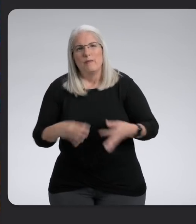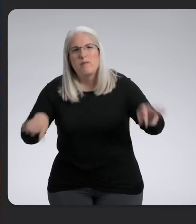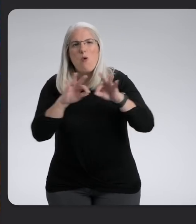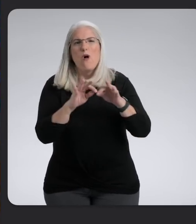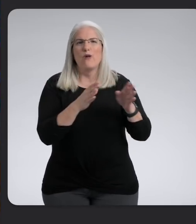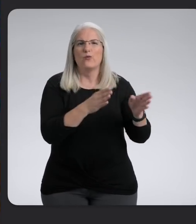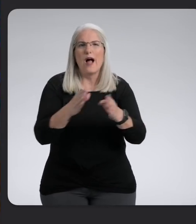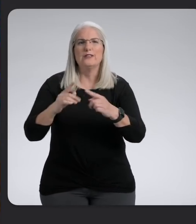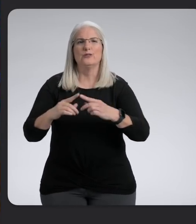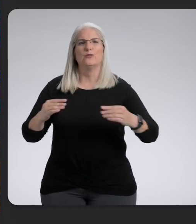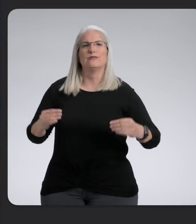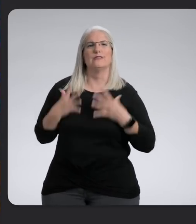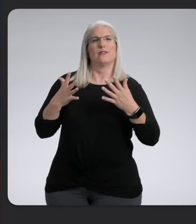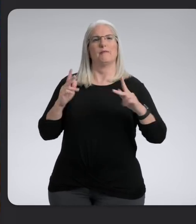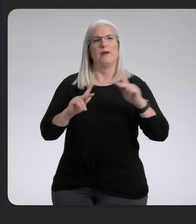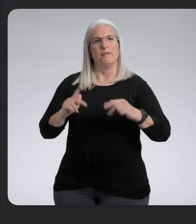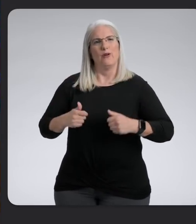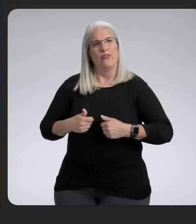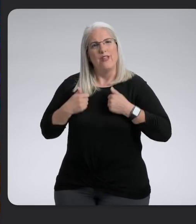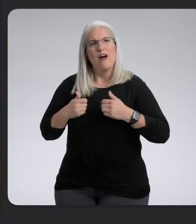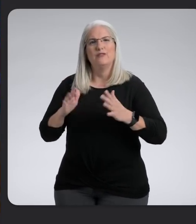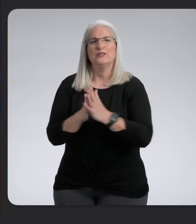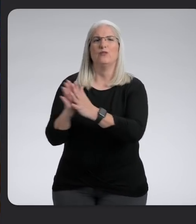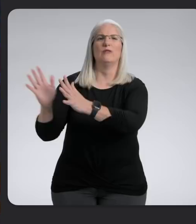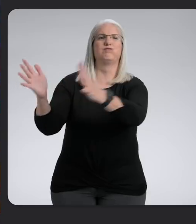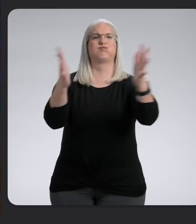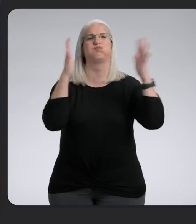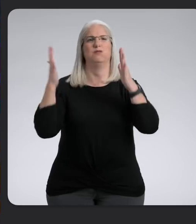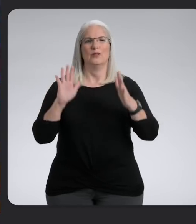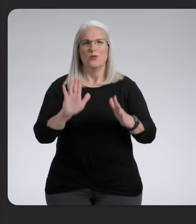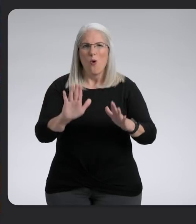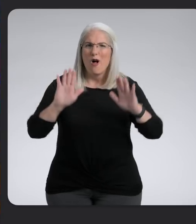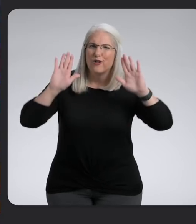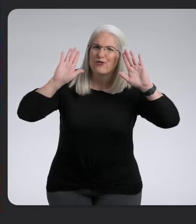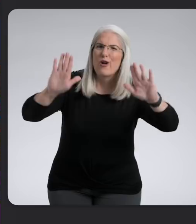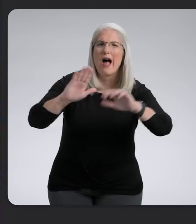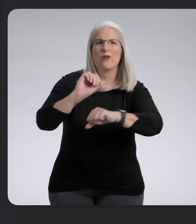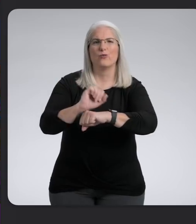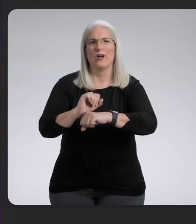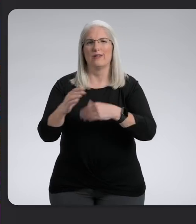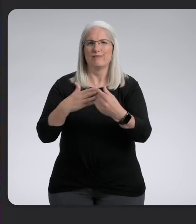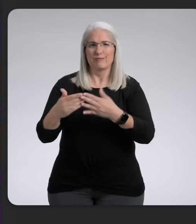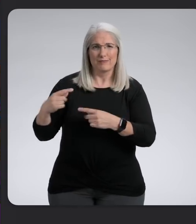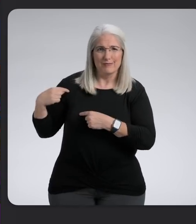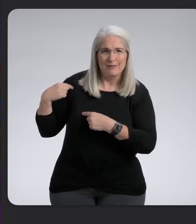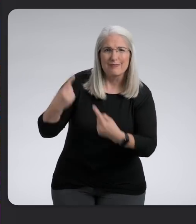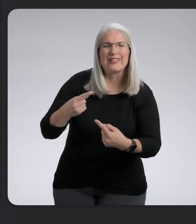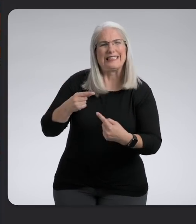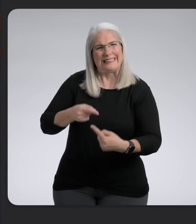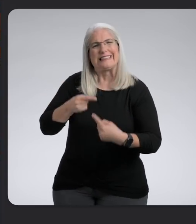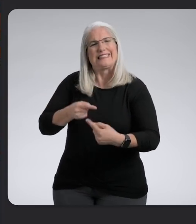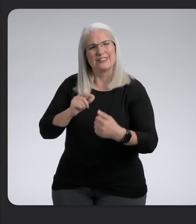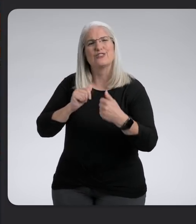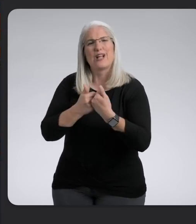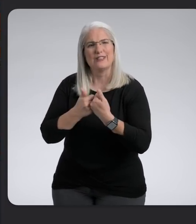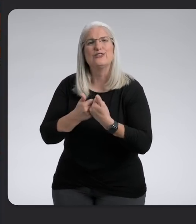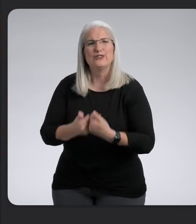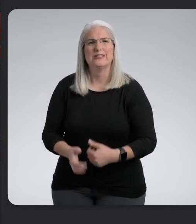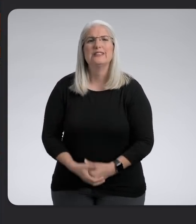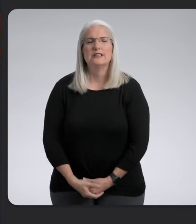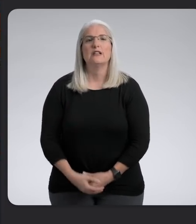We applaud the extraordinary work you've been able to do throughout this challenging time. Last year's WWDC was our